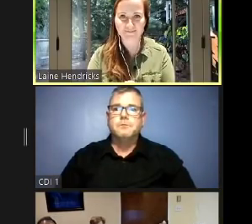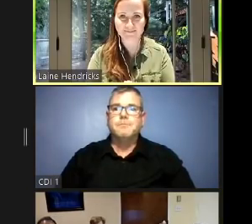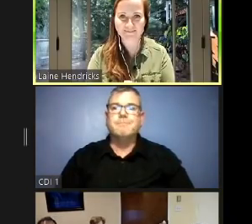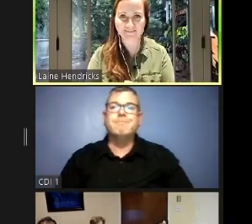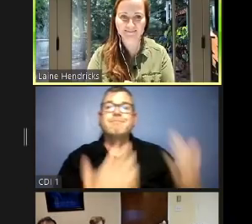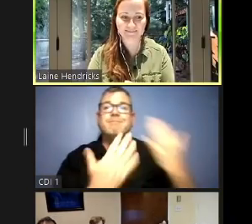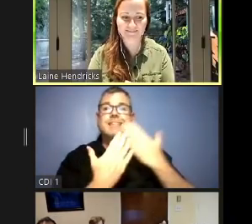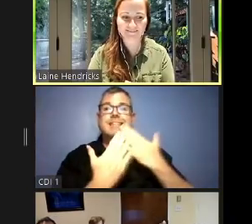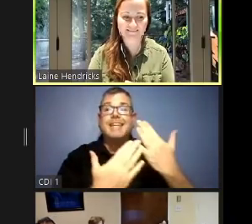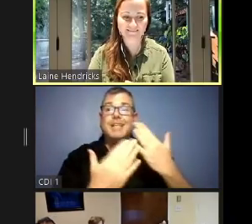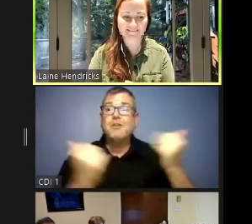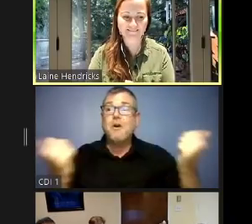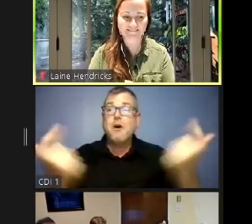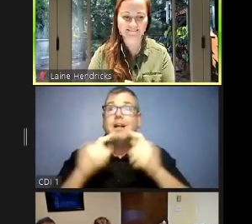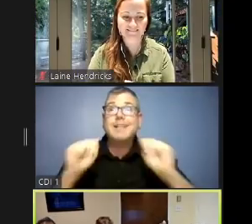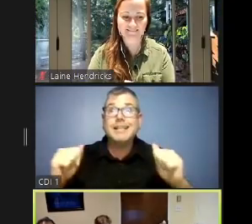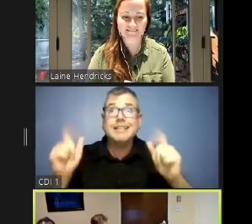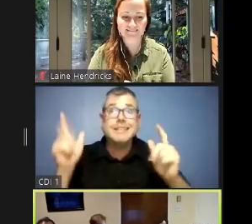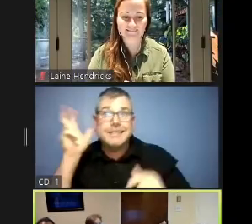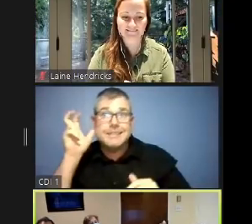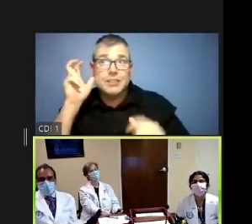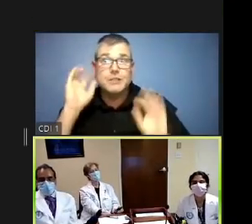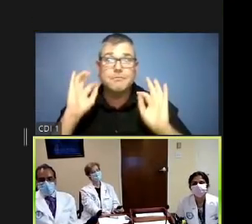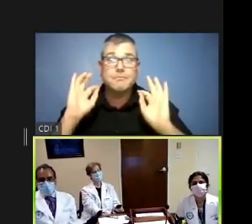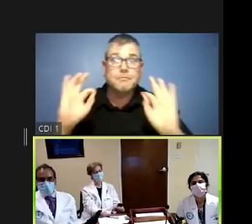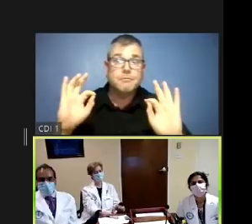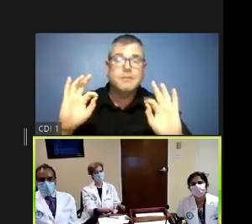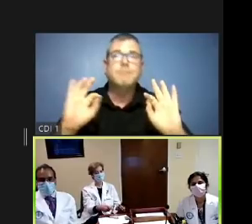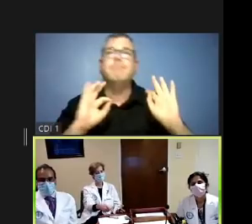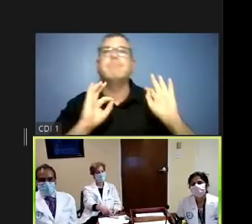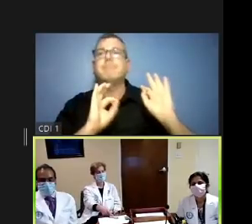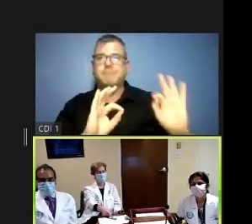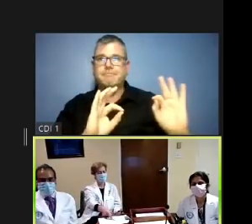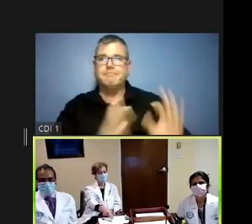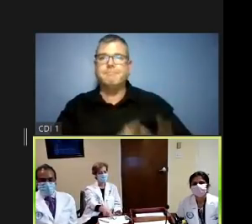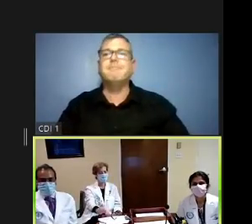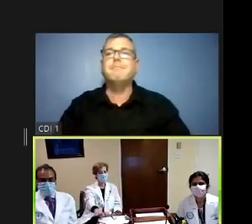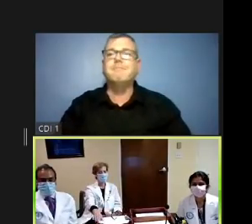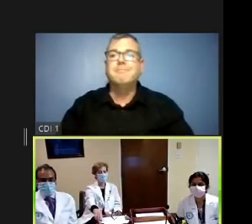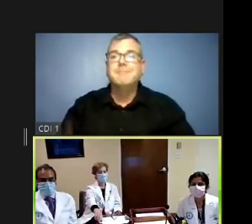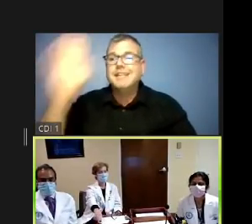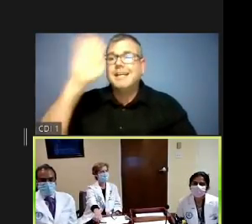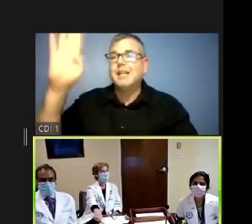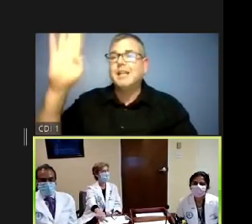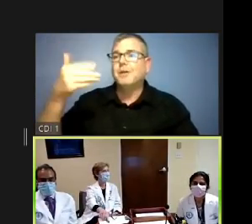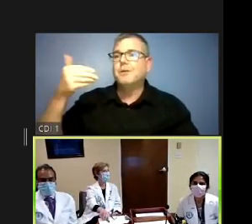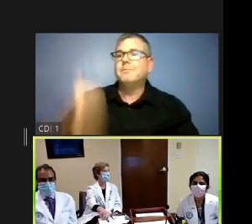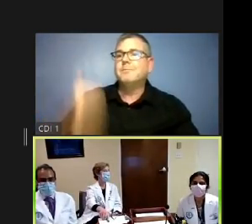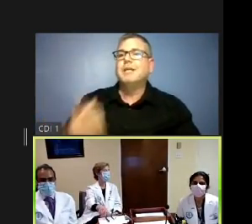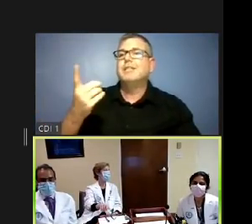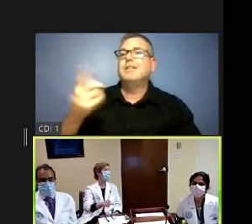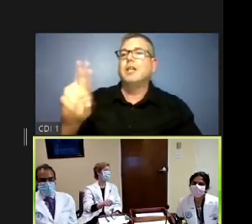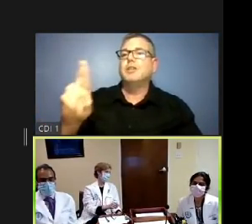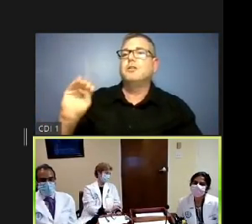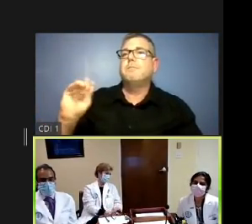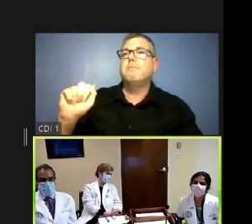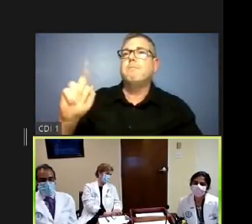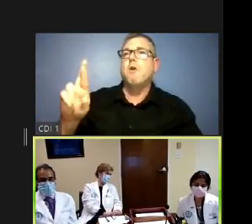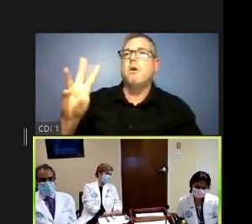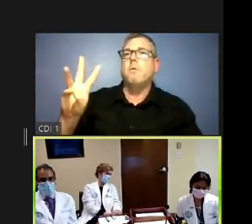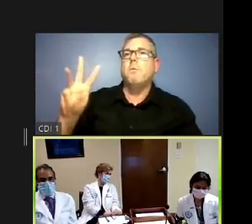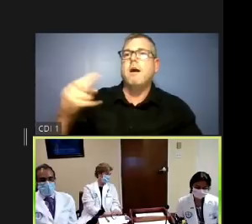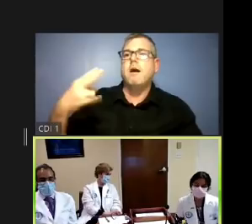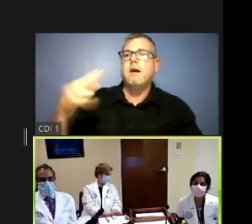you. Great. Hi, everyone. I'm Dr. Shilpa Marva, an infectious disease physician, and I'm going to be talking